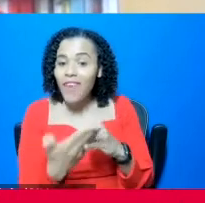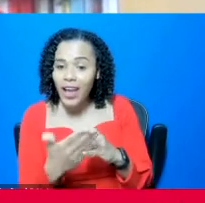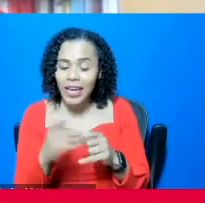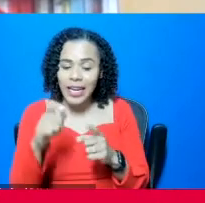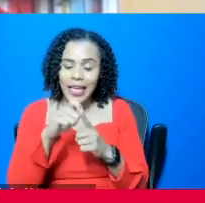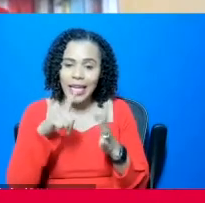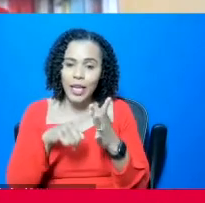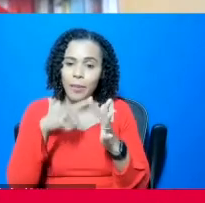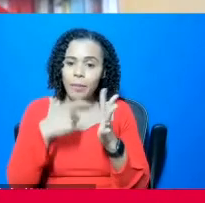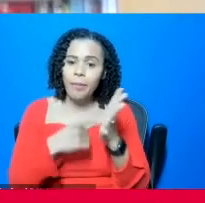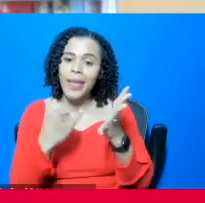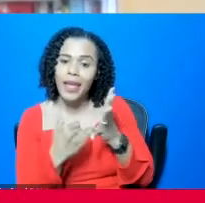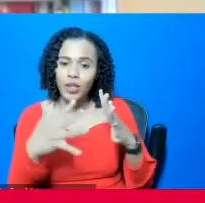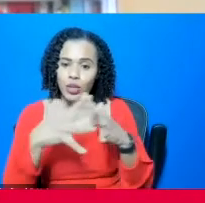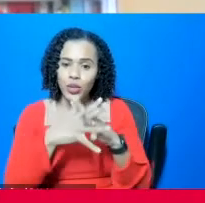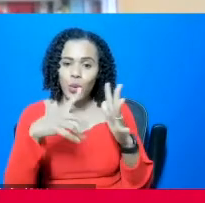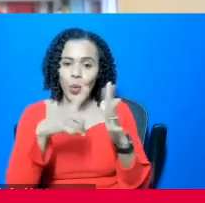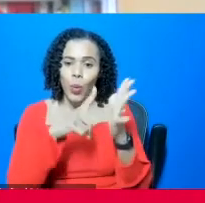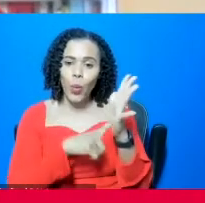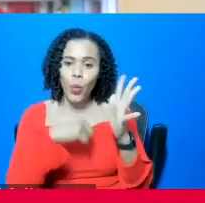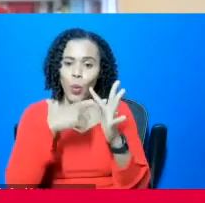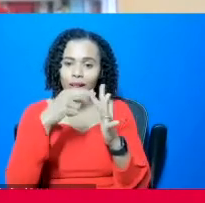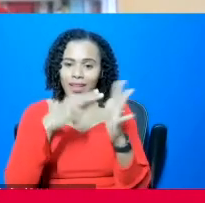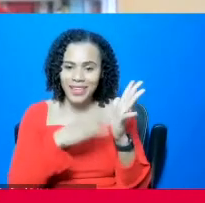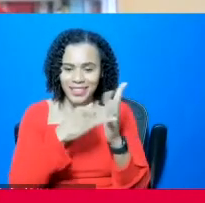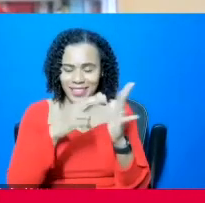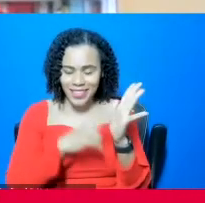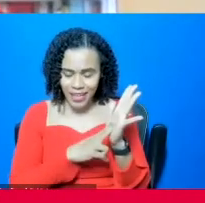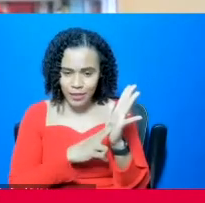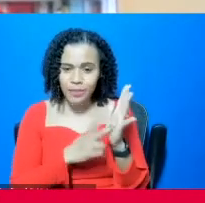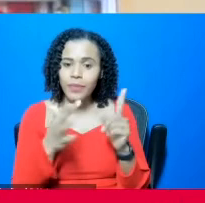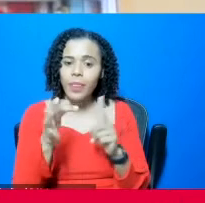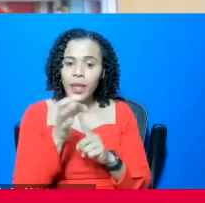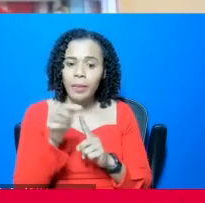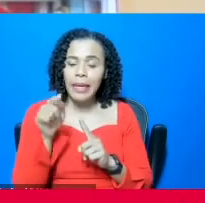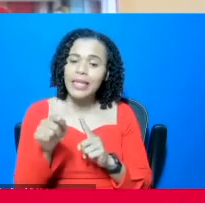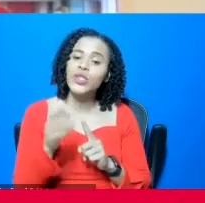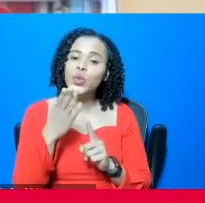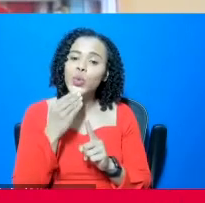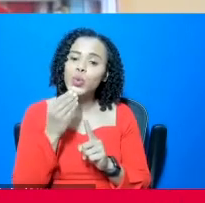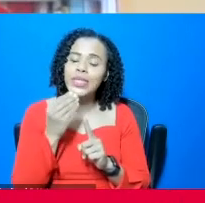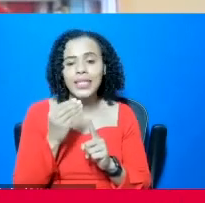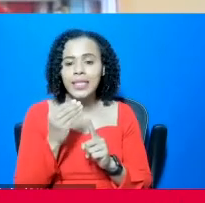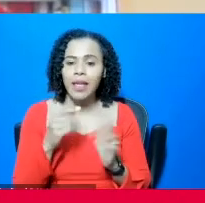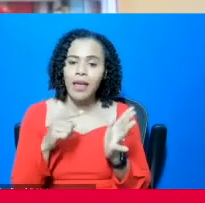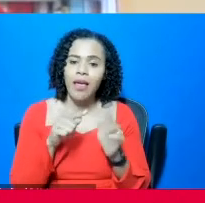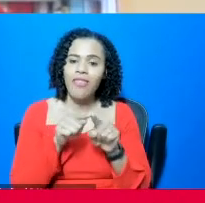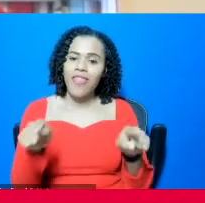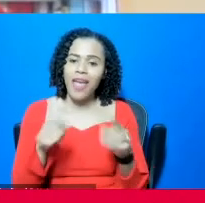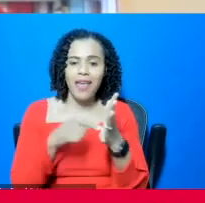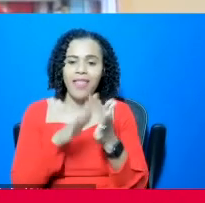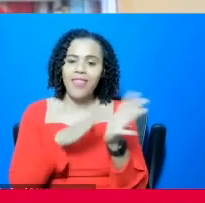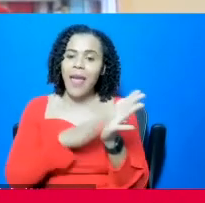Piers Wilkinson. So Piers, who uses they, them pronouns, currently supports Diversity